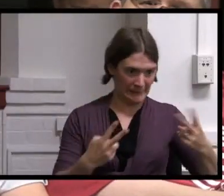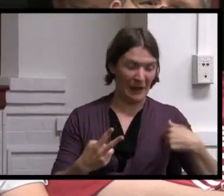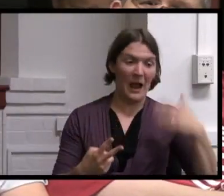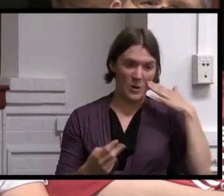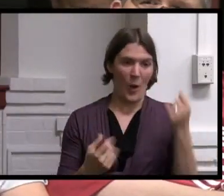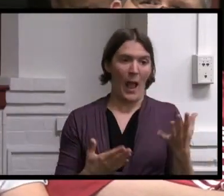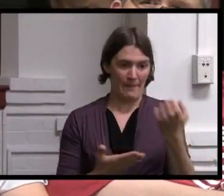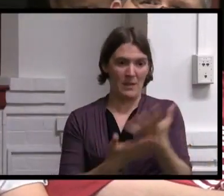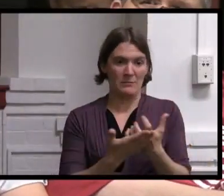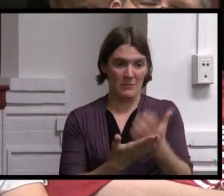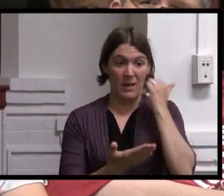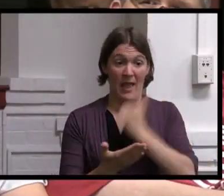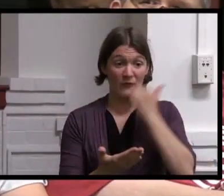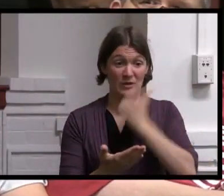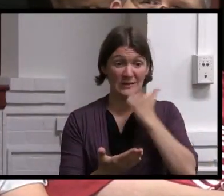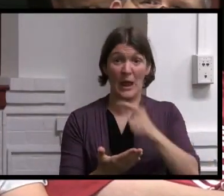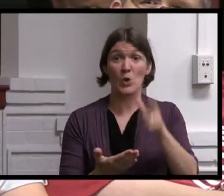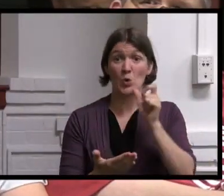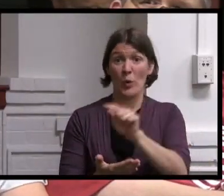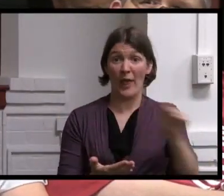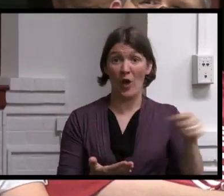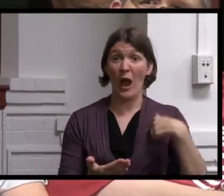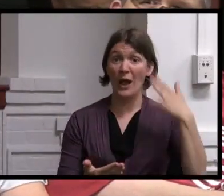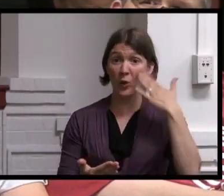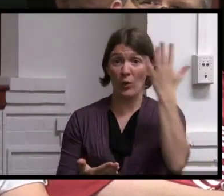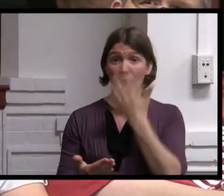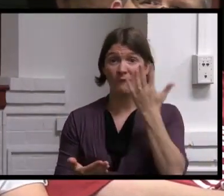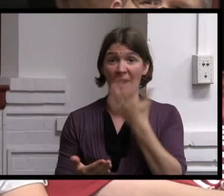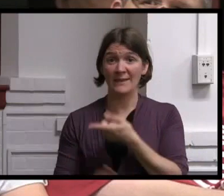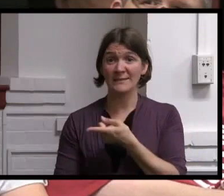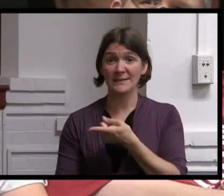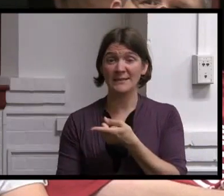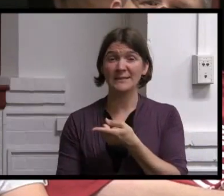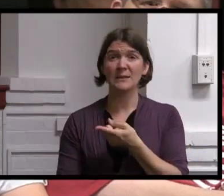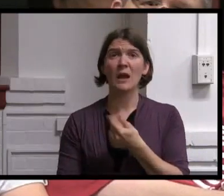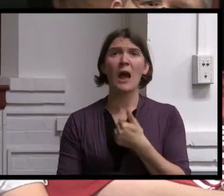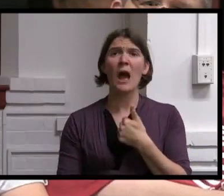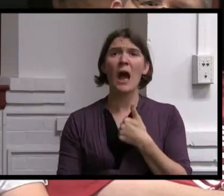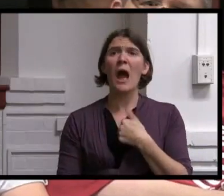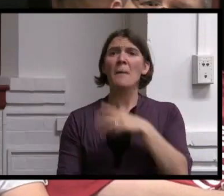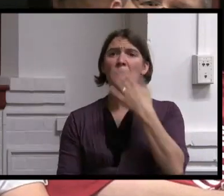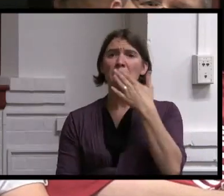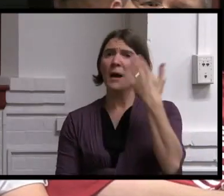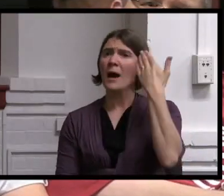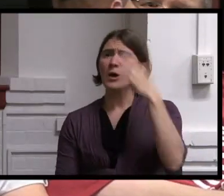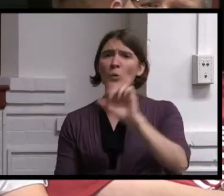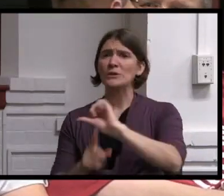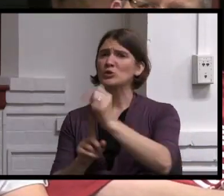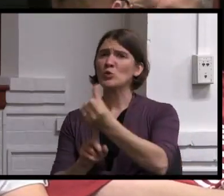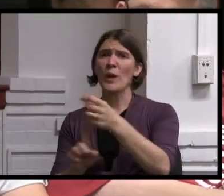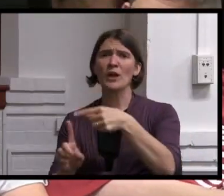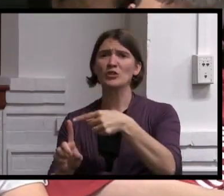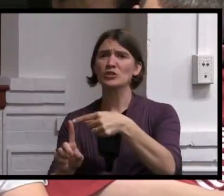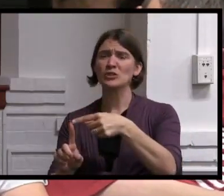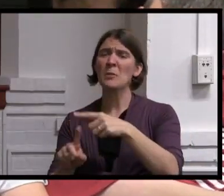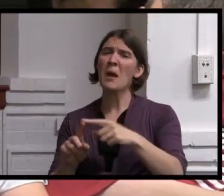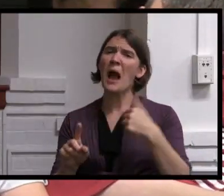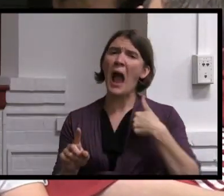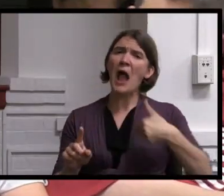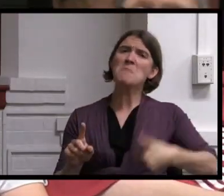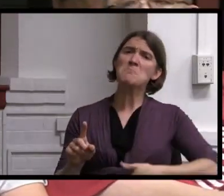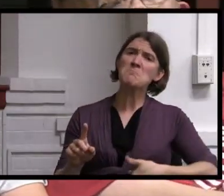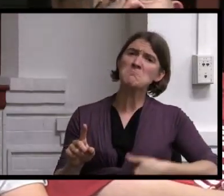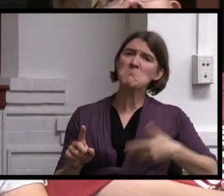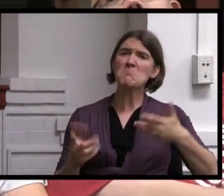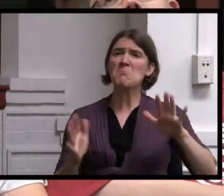are panhandling every day and who they are. And although I don't know their situations, I have a fairly good